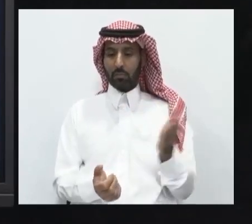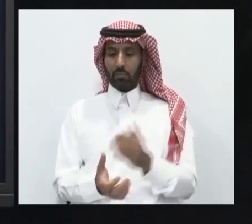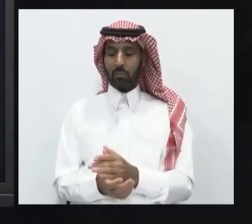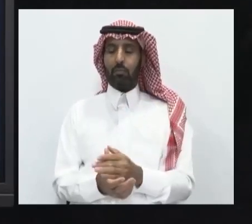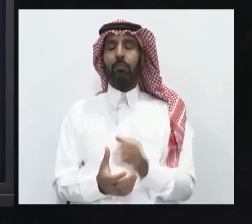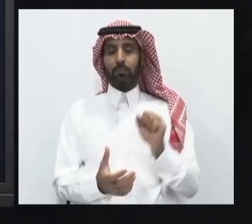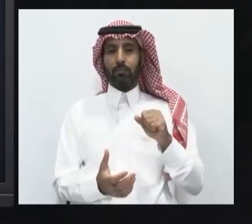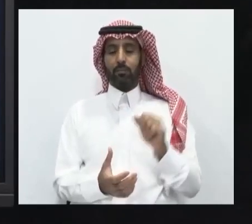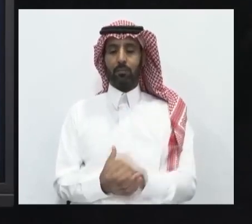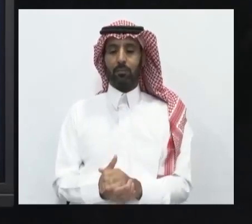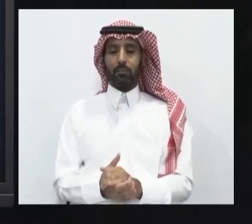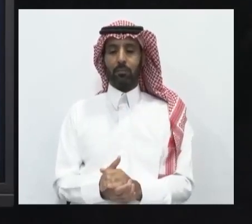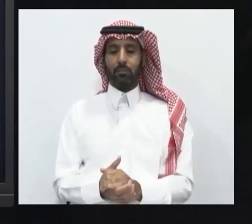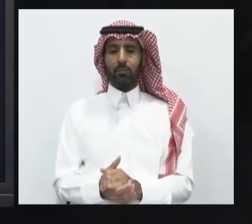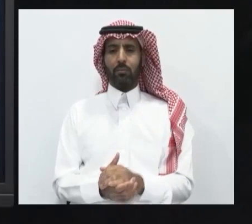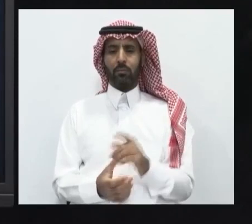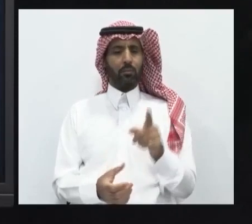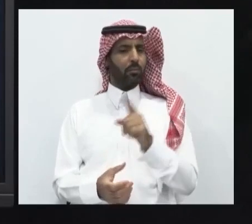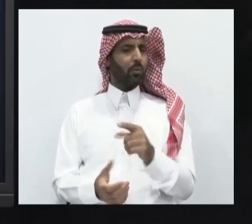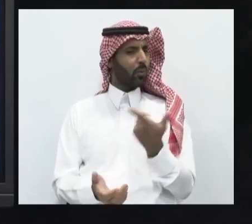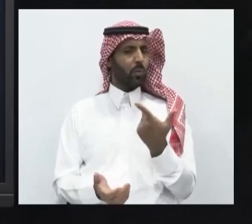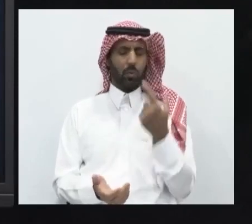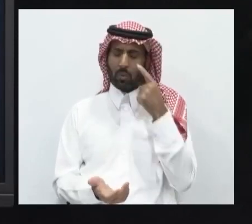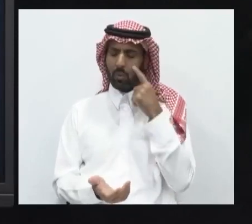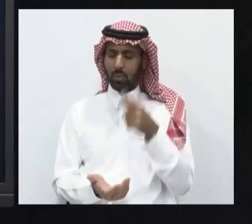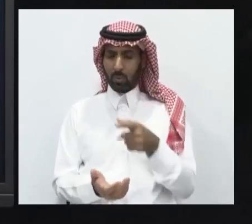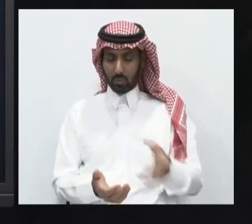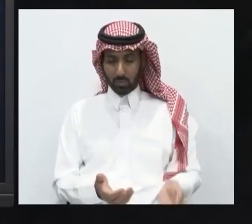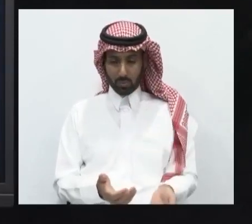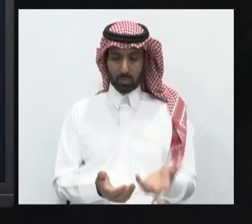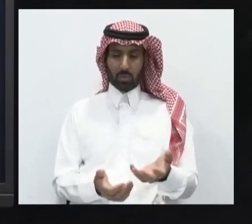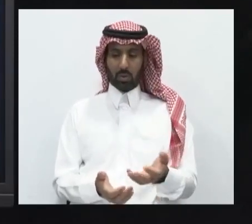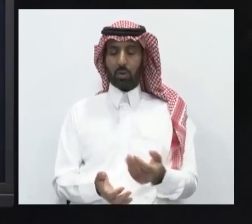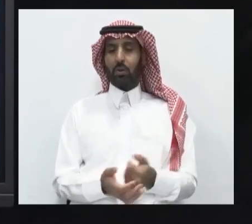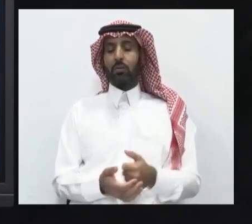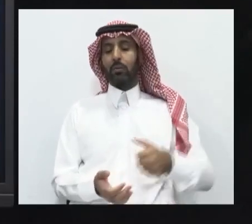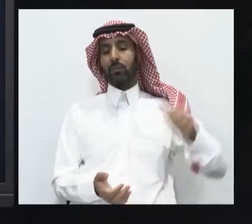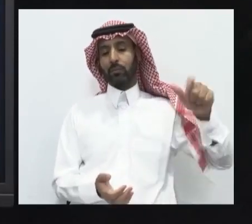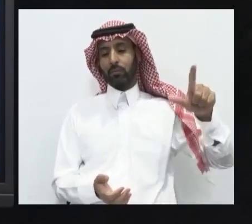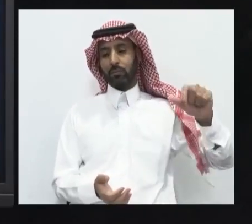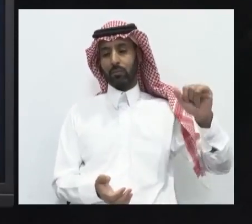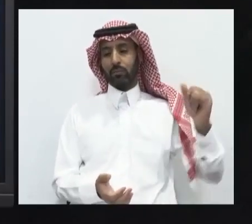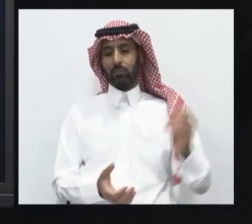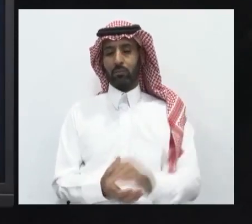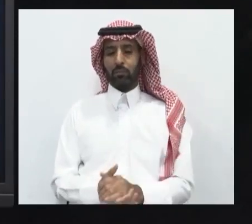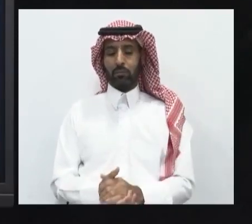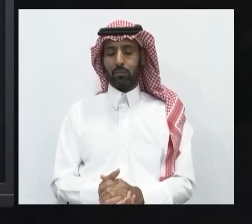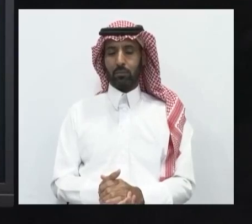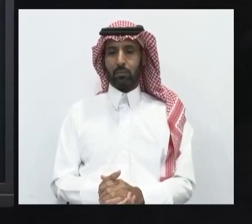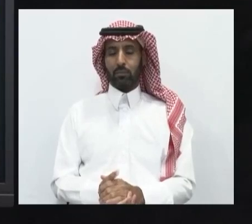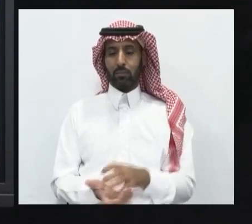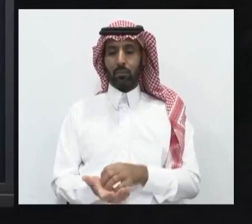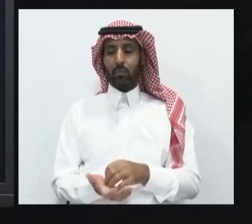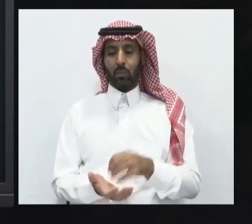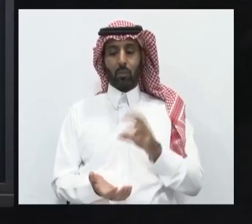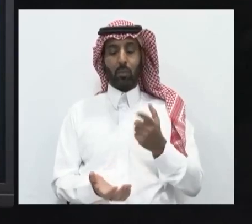said, yes. He didn't ask which bowling alley. That's why he knew where the murder took place